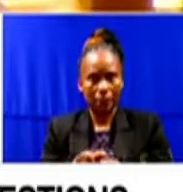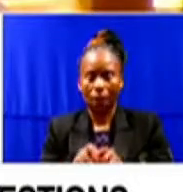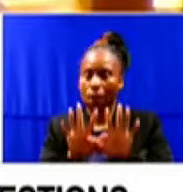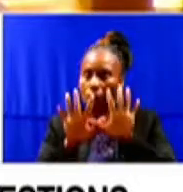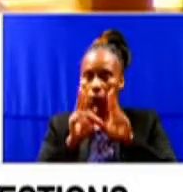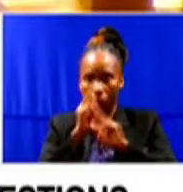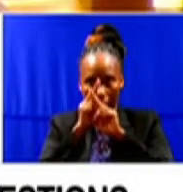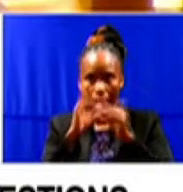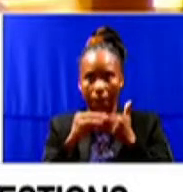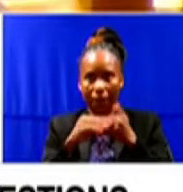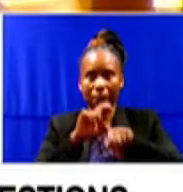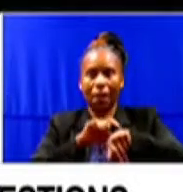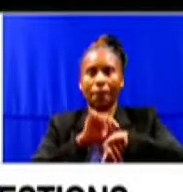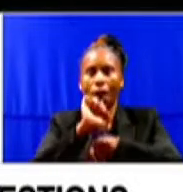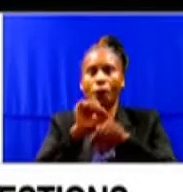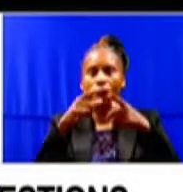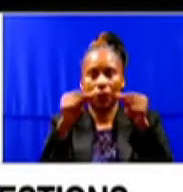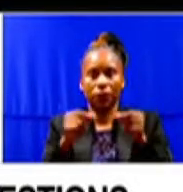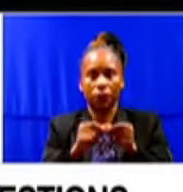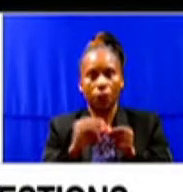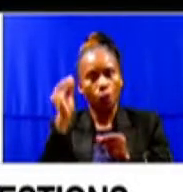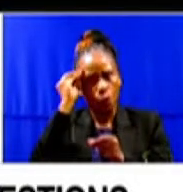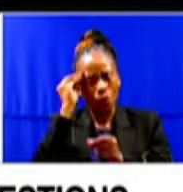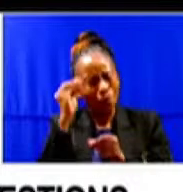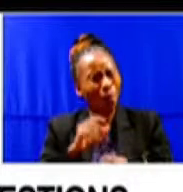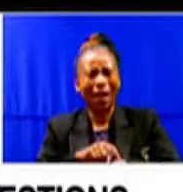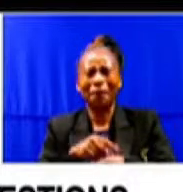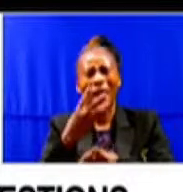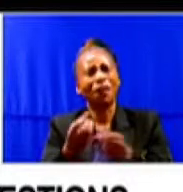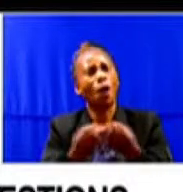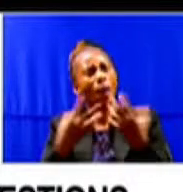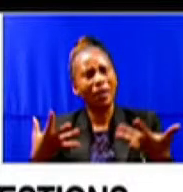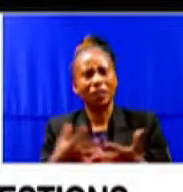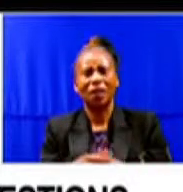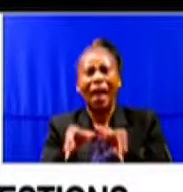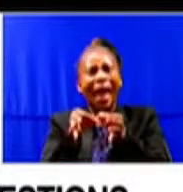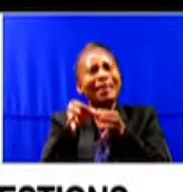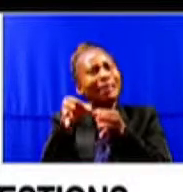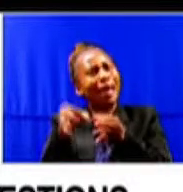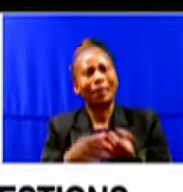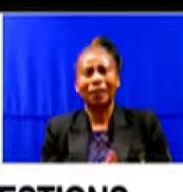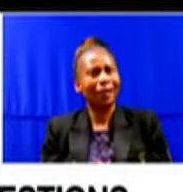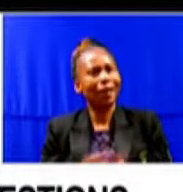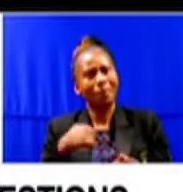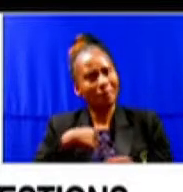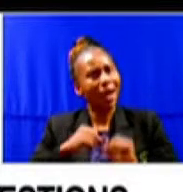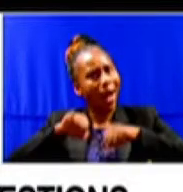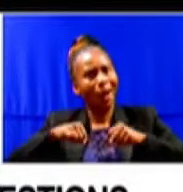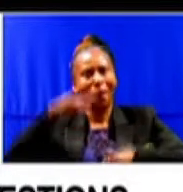expired. You know how much time you have. Why do you extend it without permission?